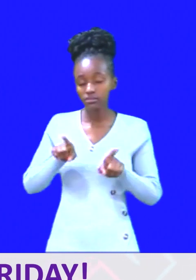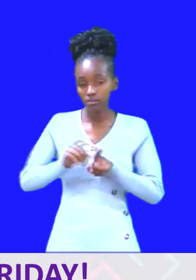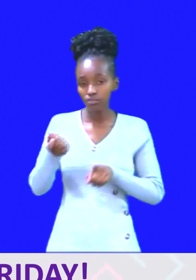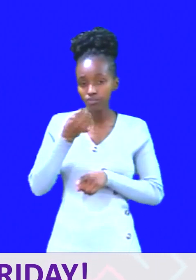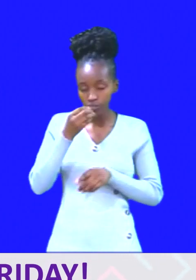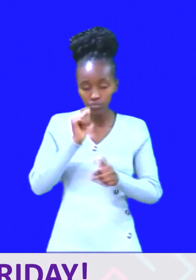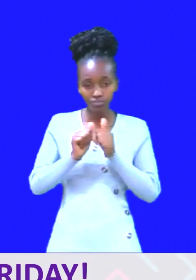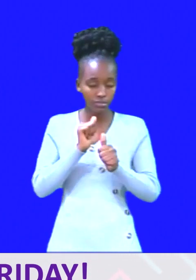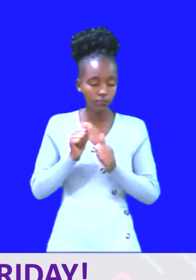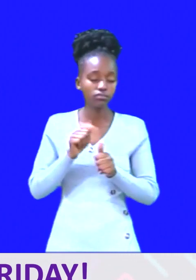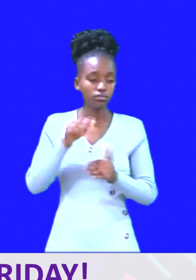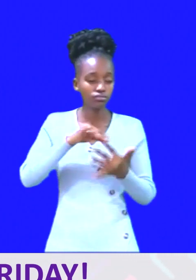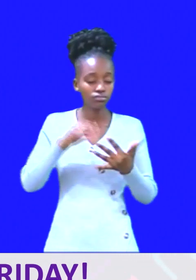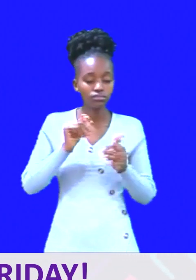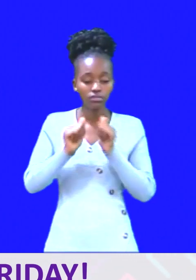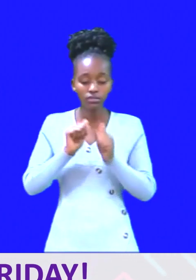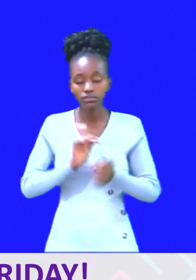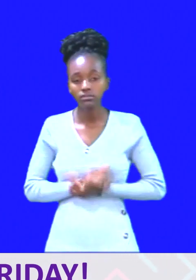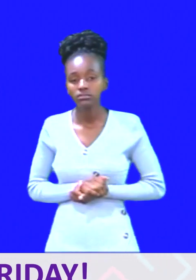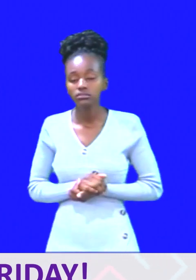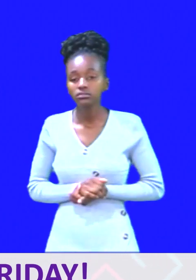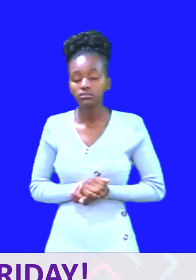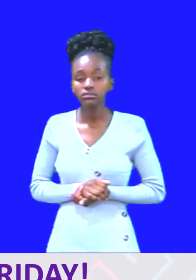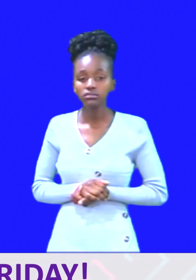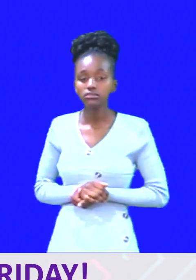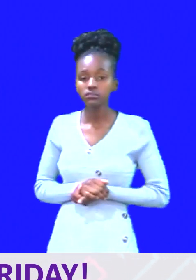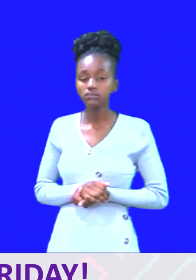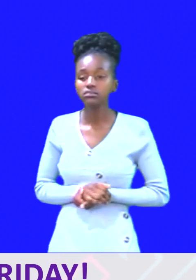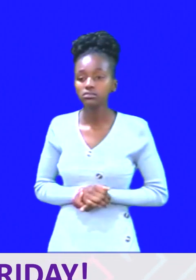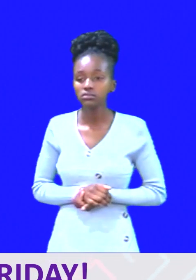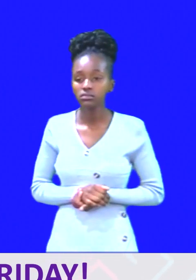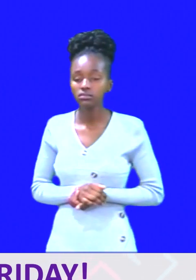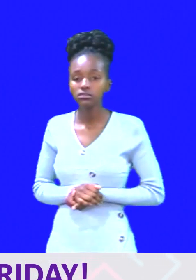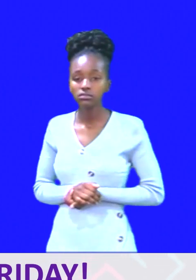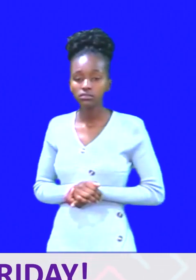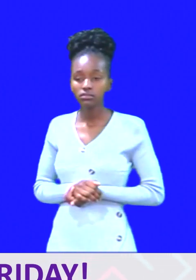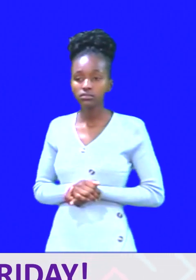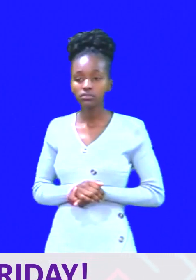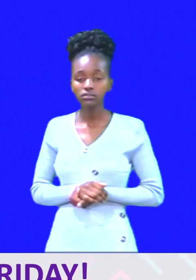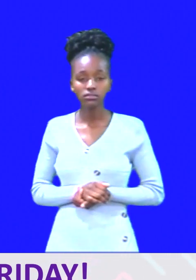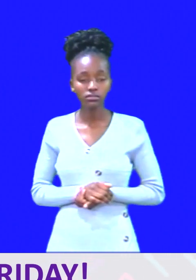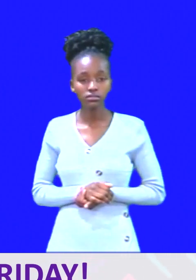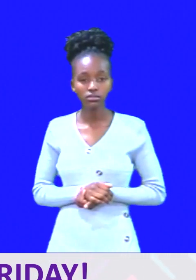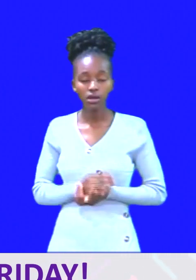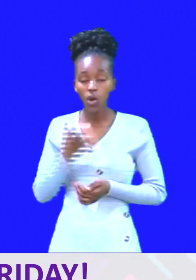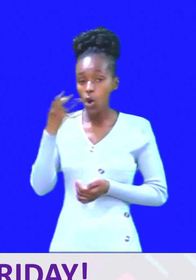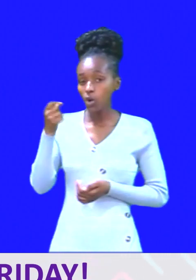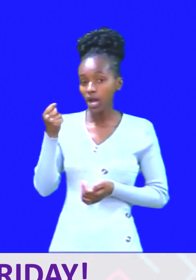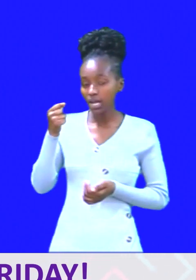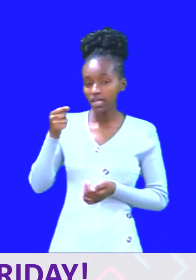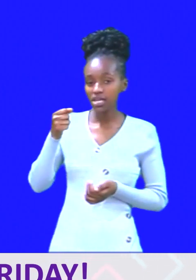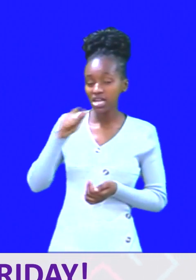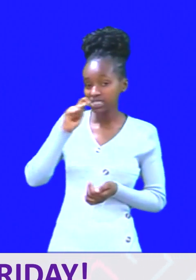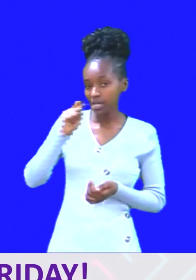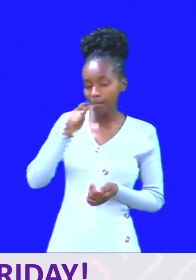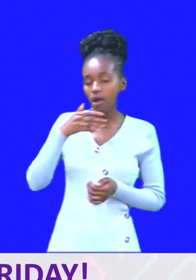yenye itakushikili hiyo sep yote. Ni chakula gani unaweza nunua? Ugali nyama all the way. Hii uwezi kuchokesha hata kuende aje.